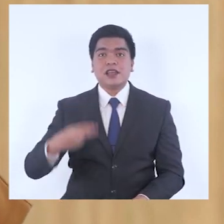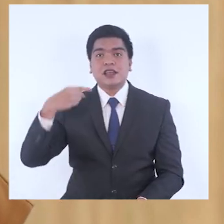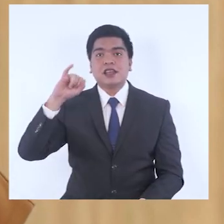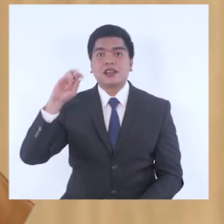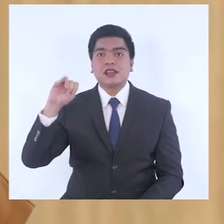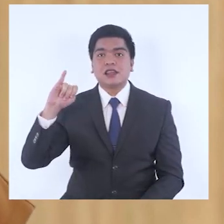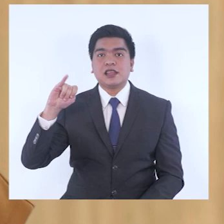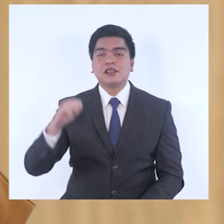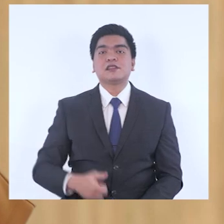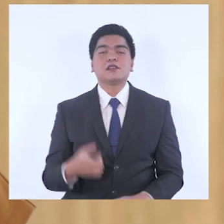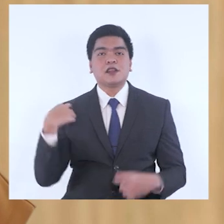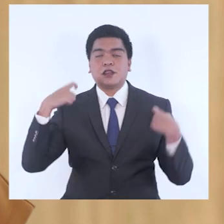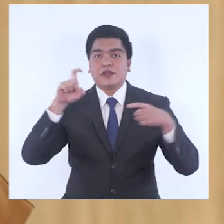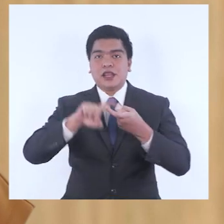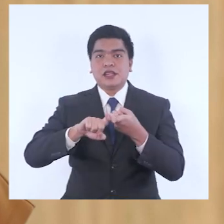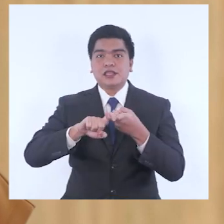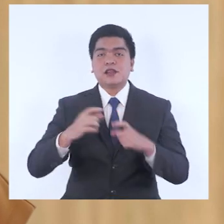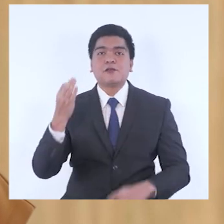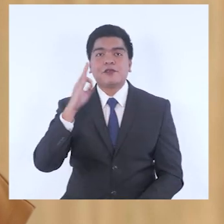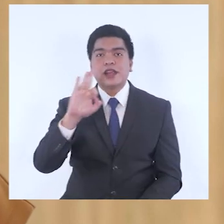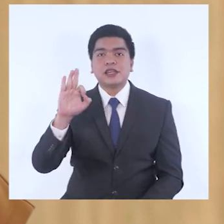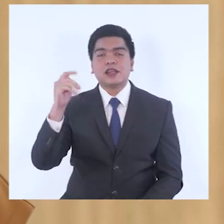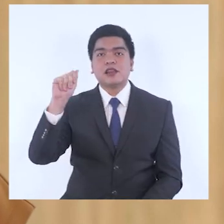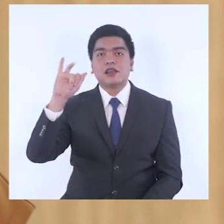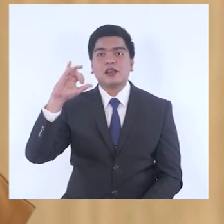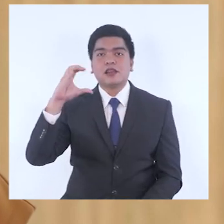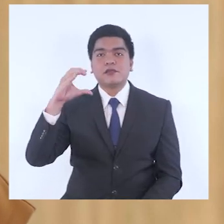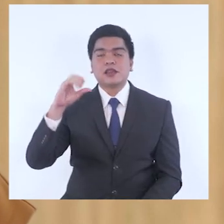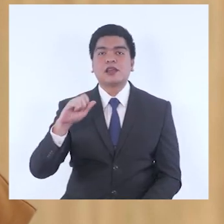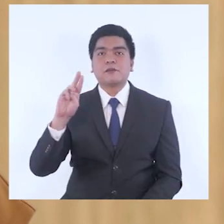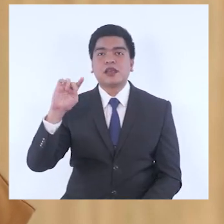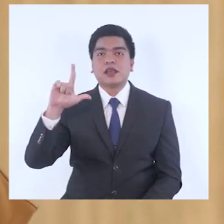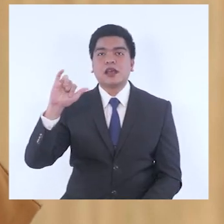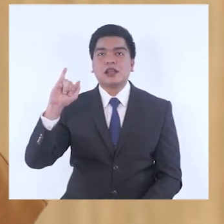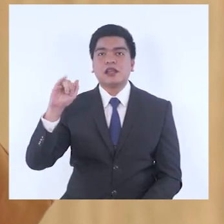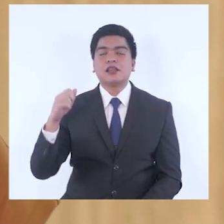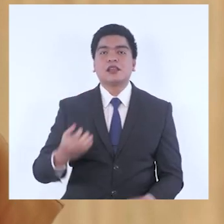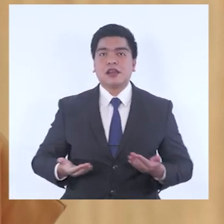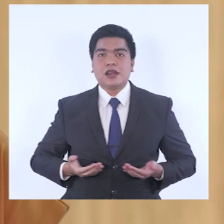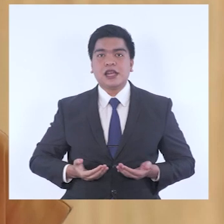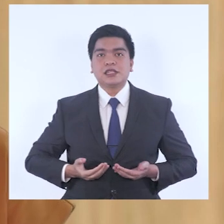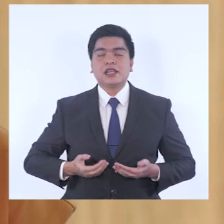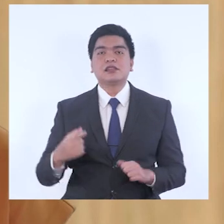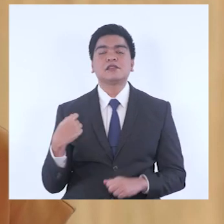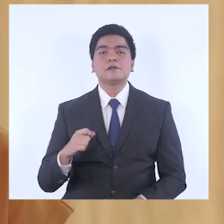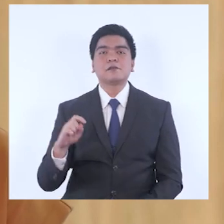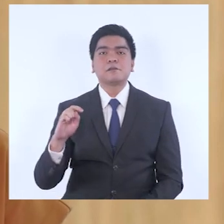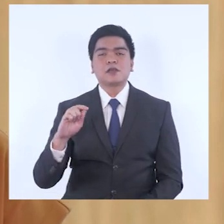Arabic, Bengali, Russian, Portuguese, Indonesian, Urdu,